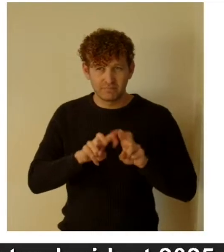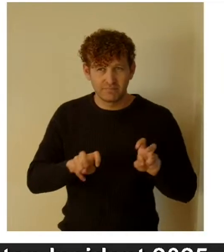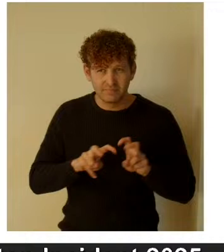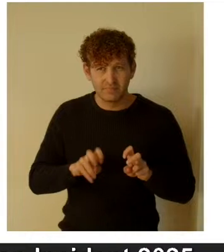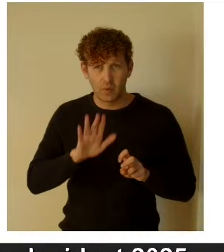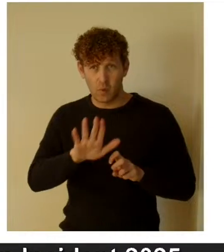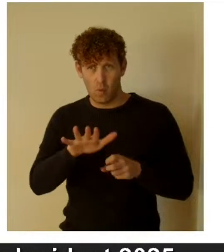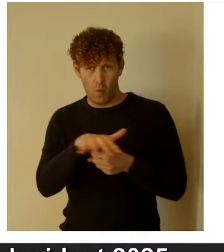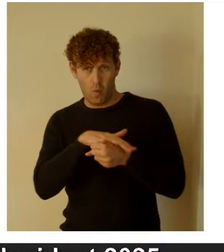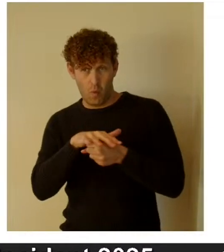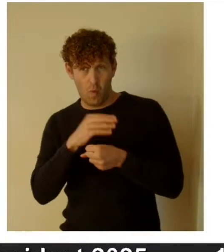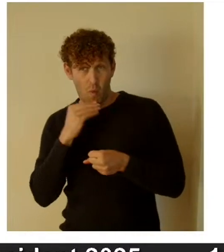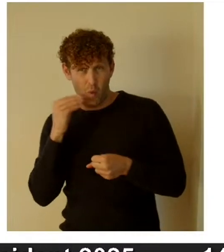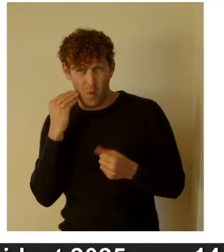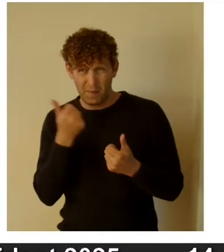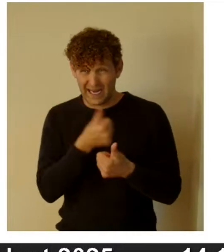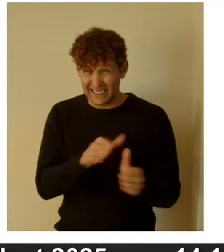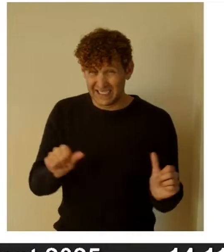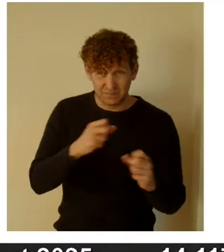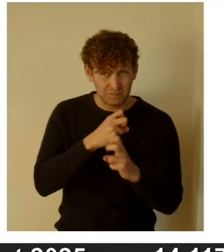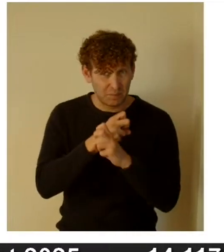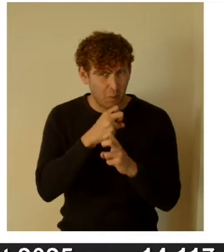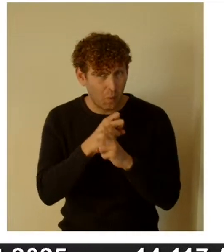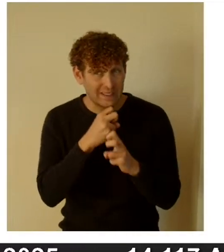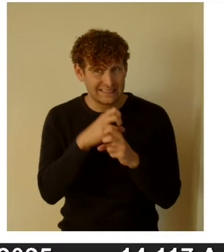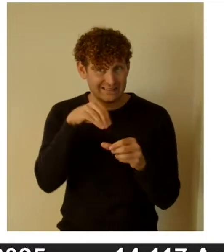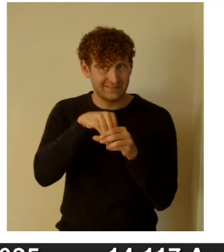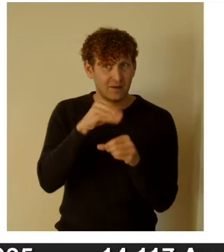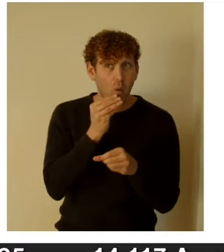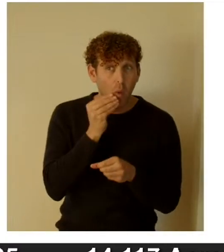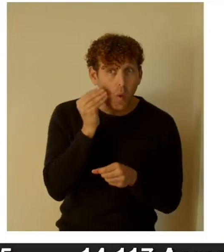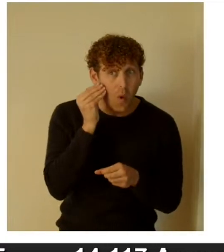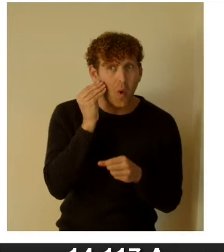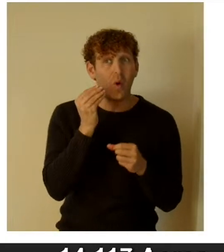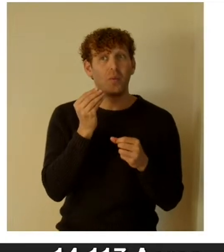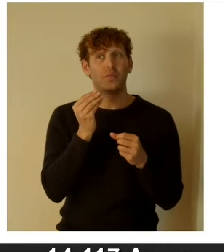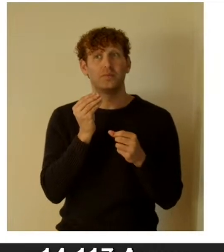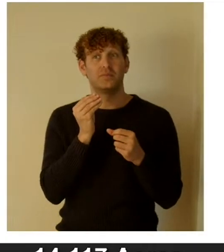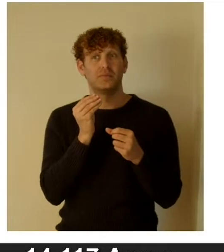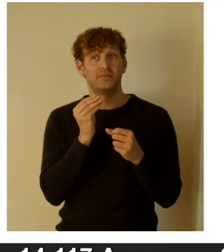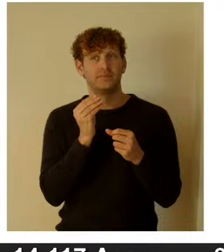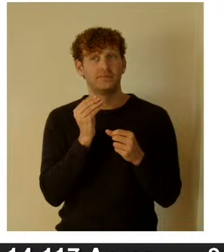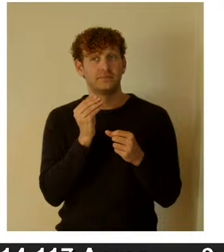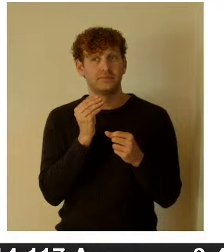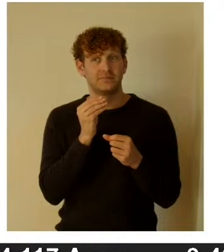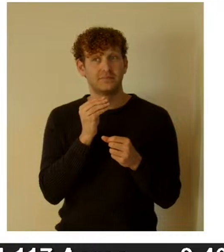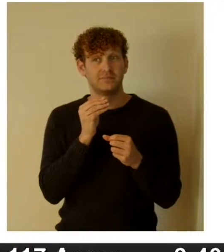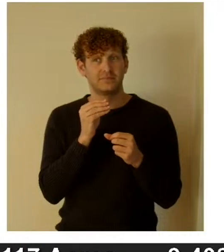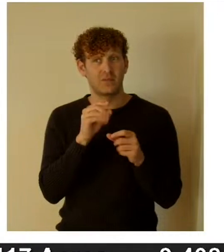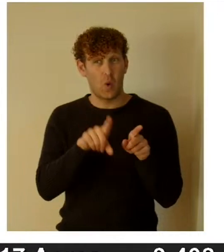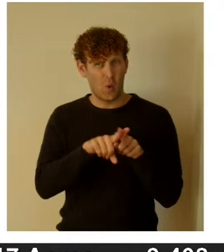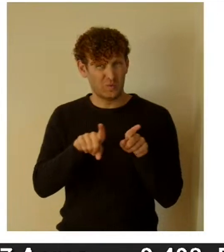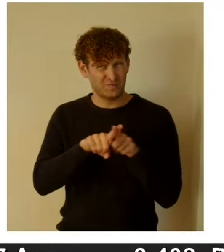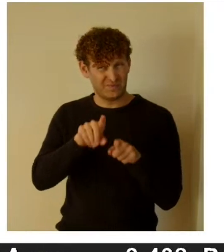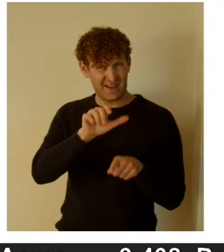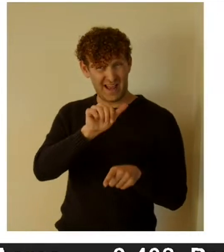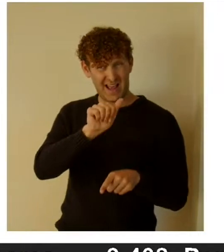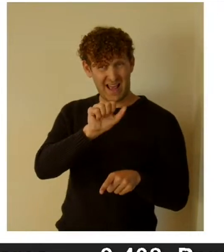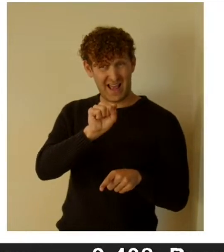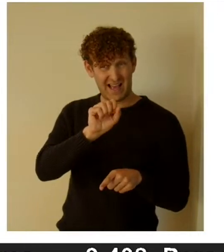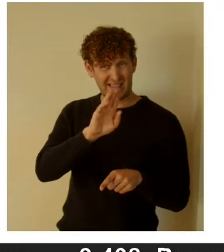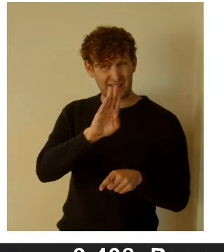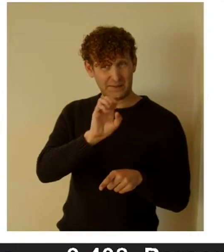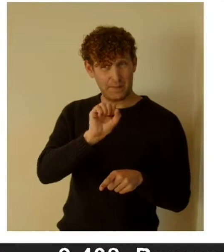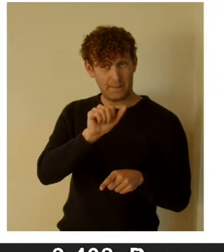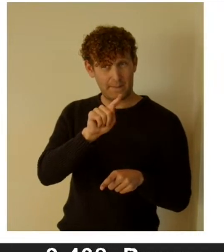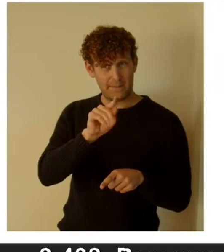household hazardous waste and other toxics that may be on the site, including asbestos. We will remove those materials